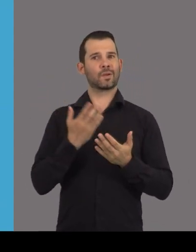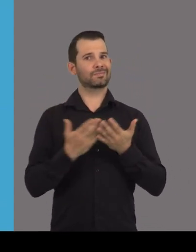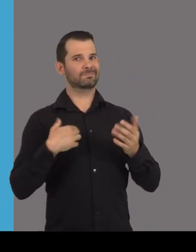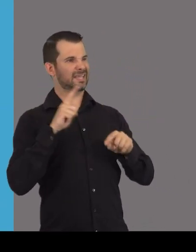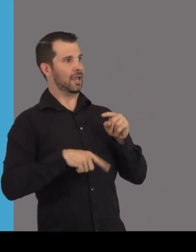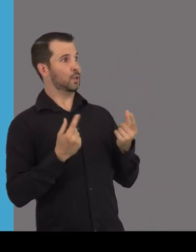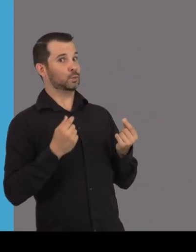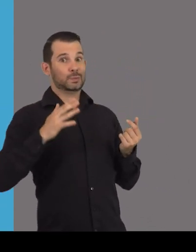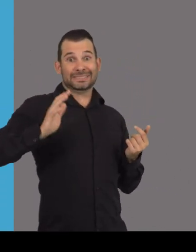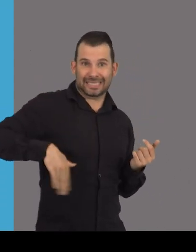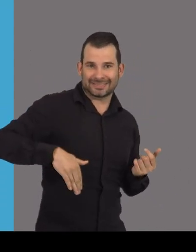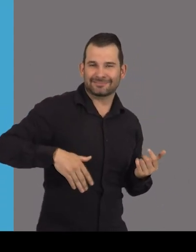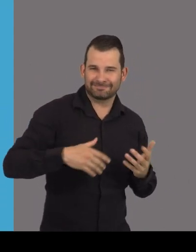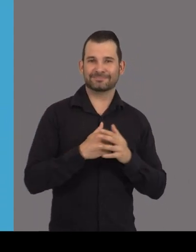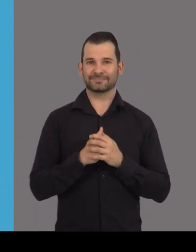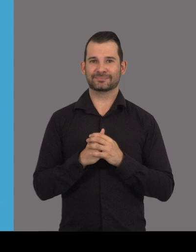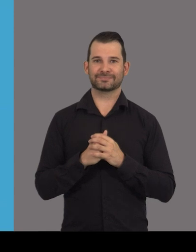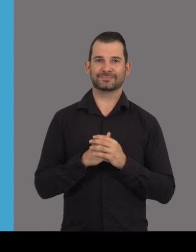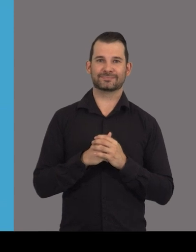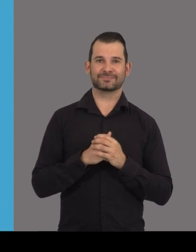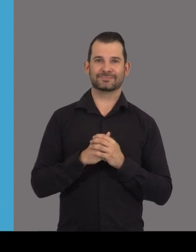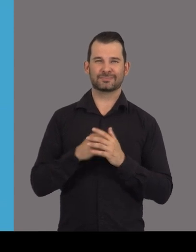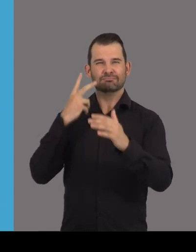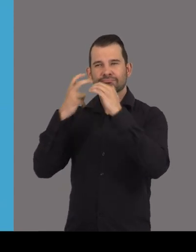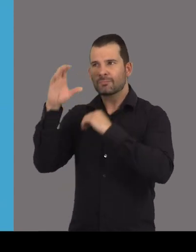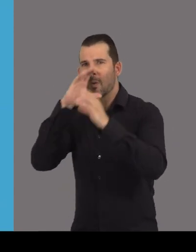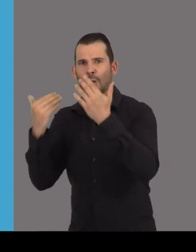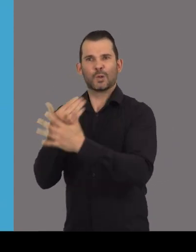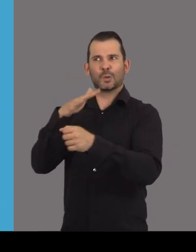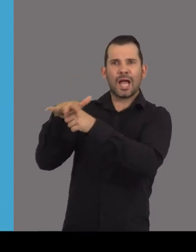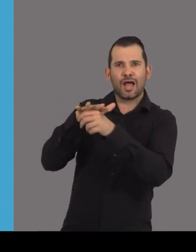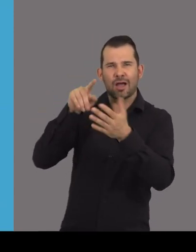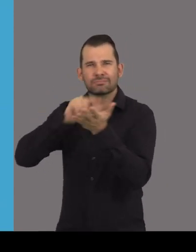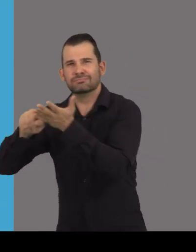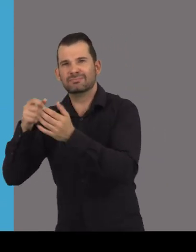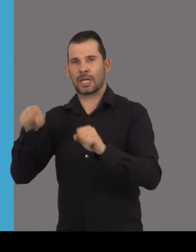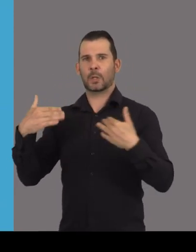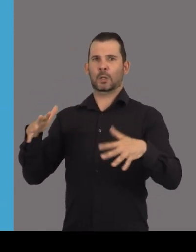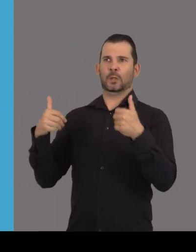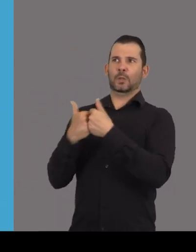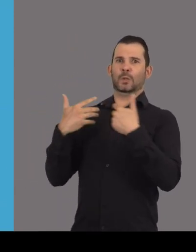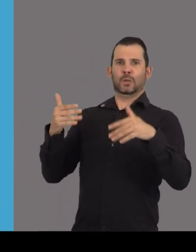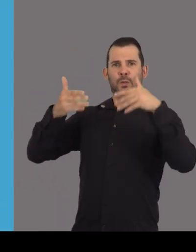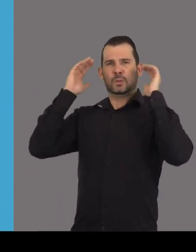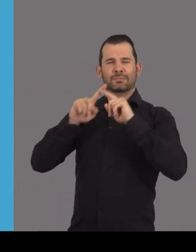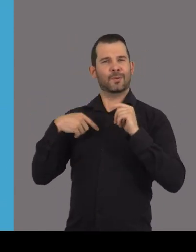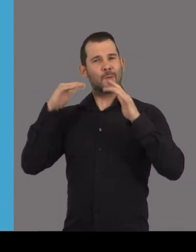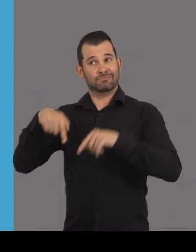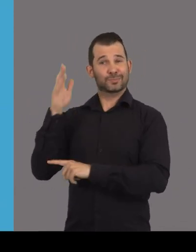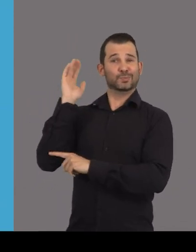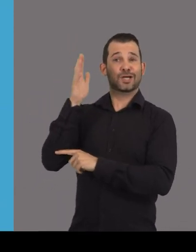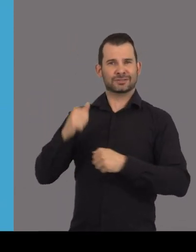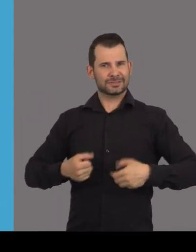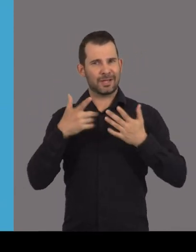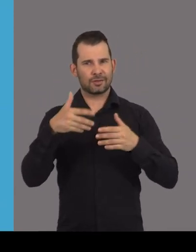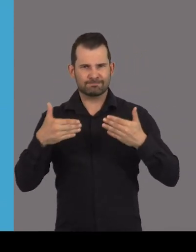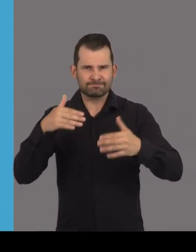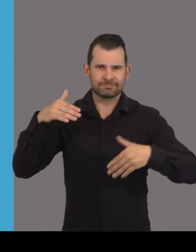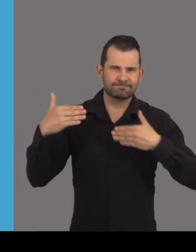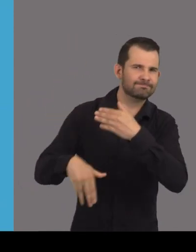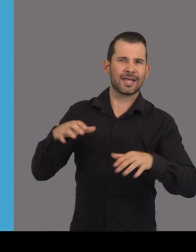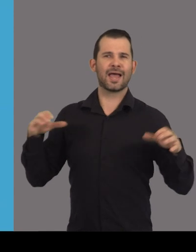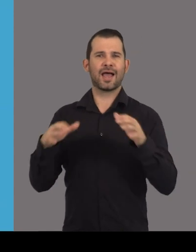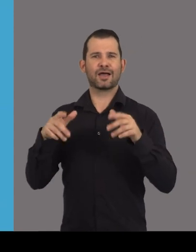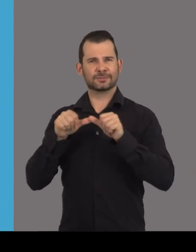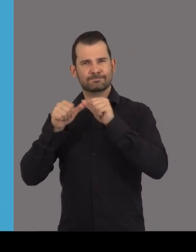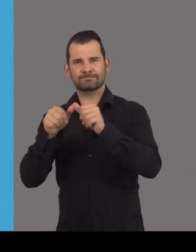yet. Exploring new areas can be daunting, but I hope this presentation inspires you to take action and help ensure that healthcare is accessible for